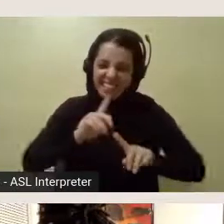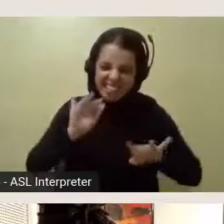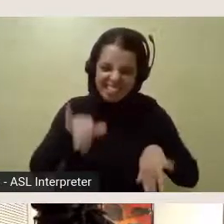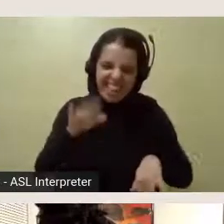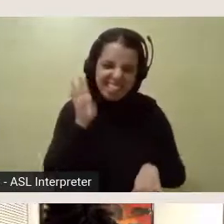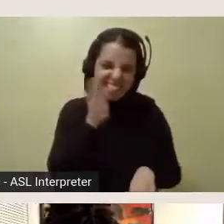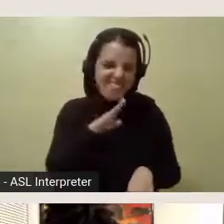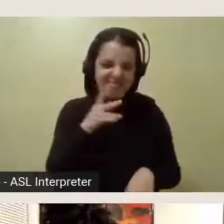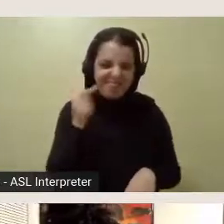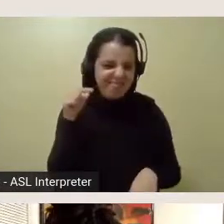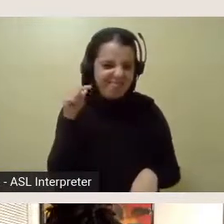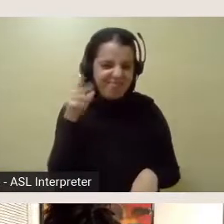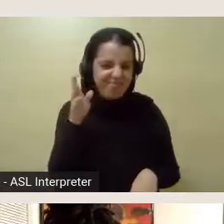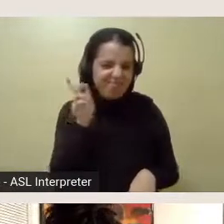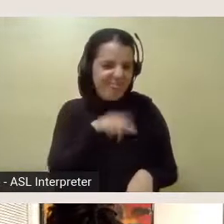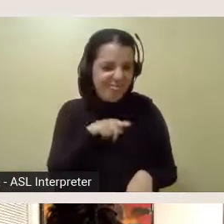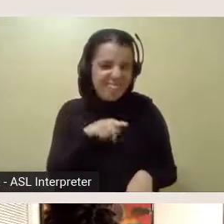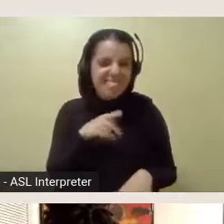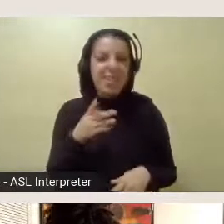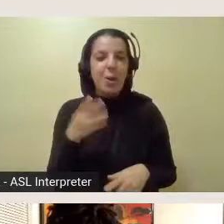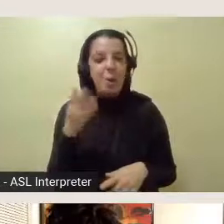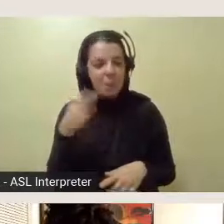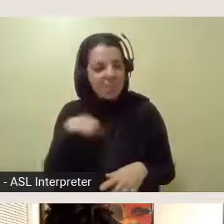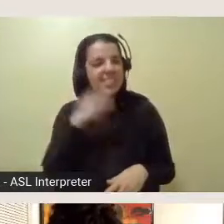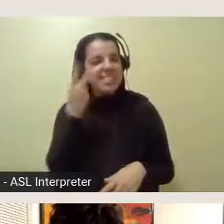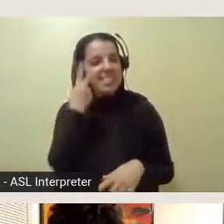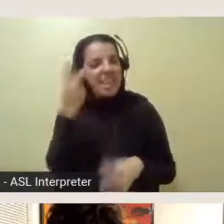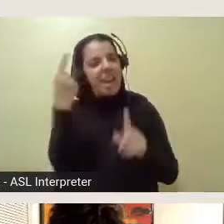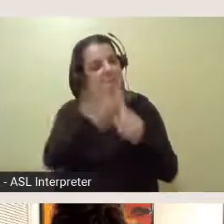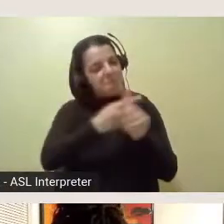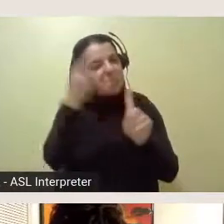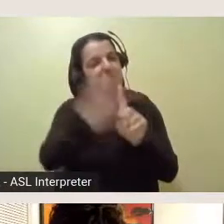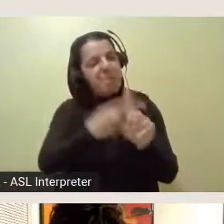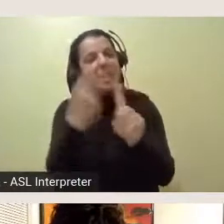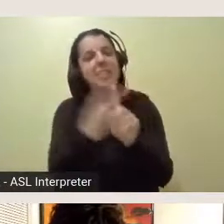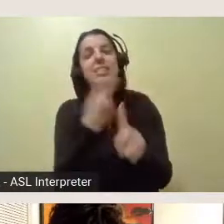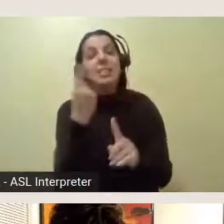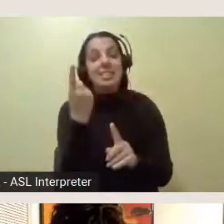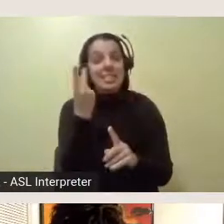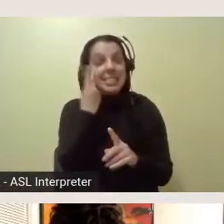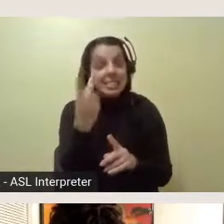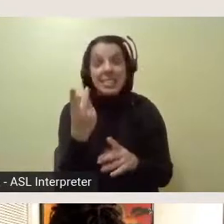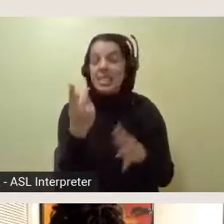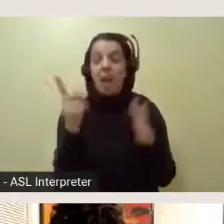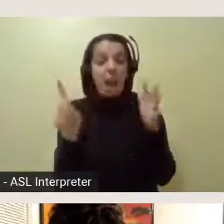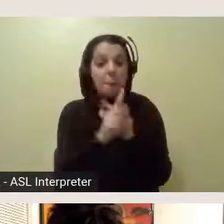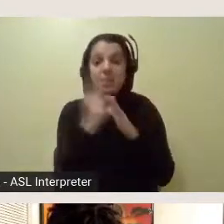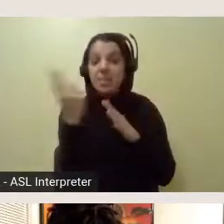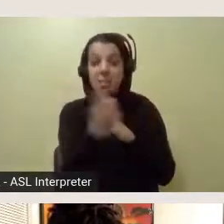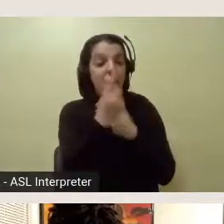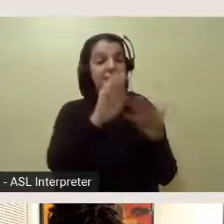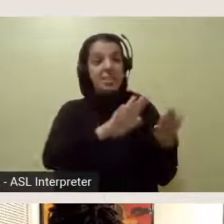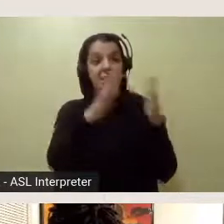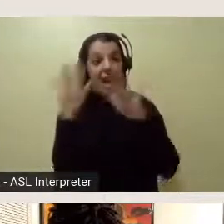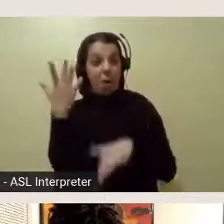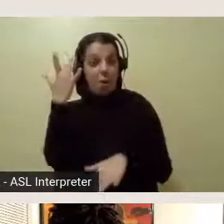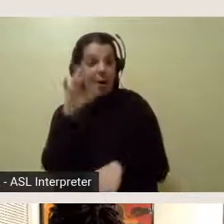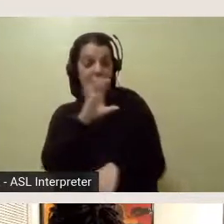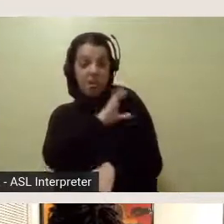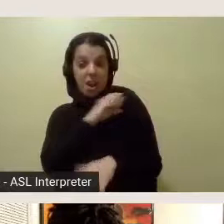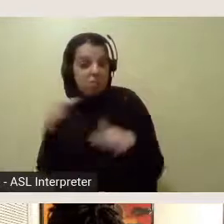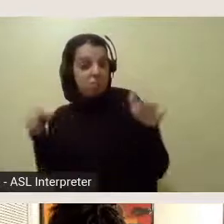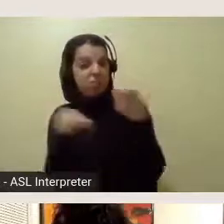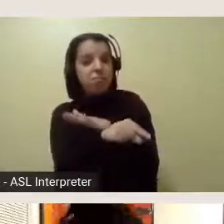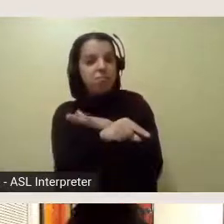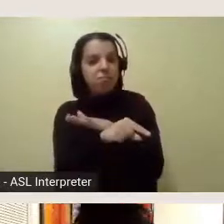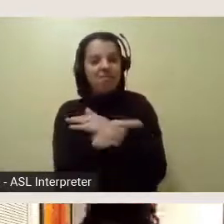killing us every single month. We're hearing a story about somebody who has died at the hands of the police in the States. Just, and literally, as